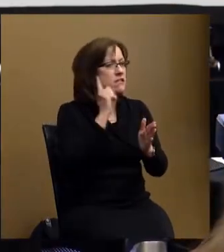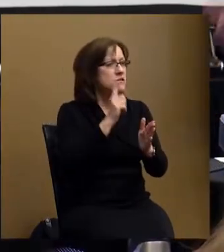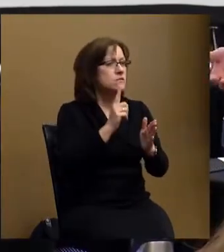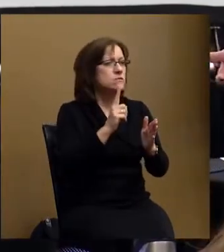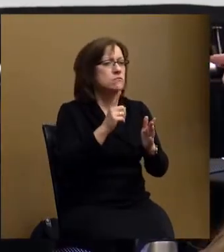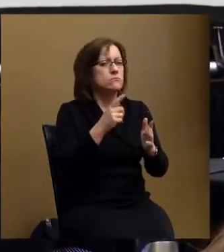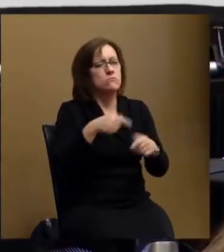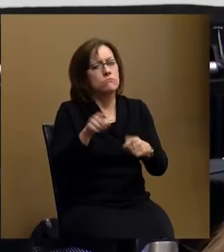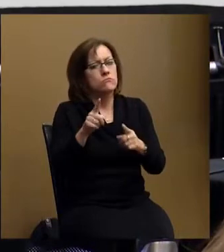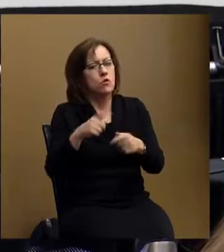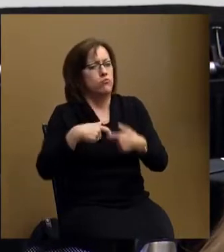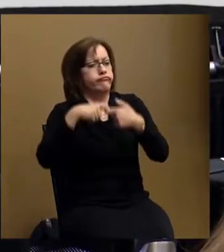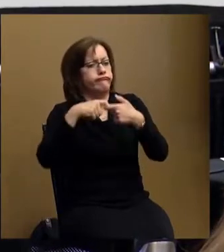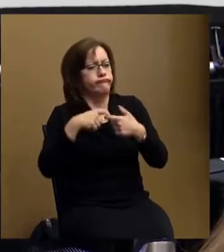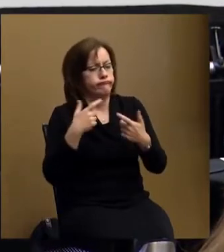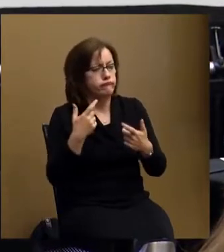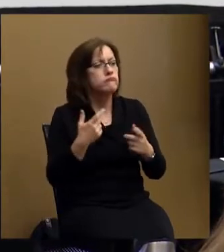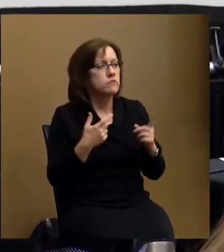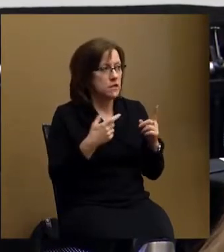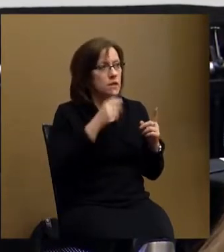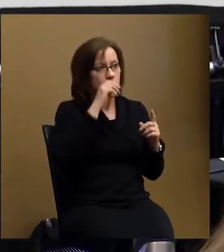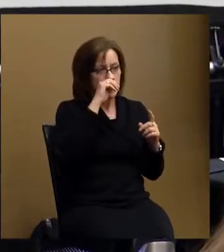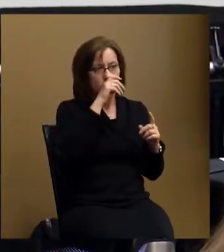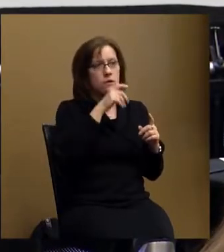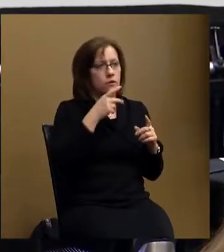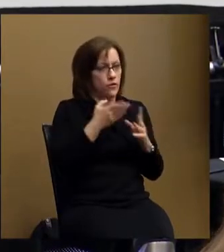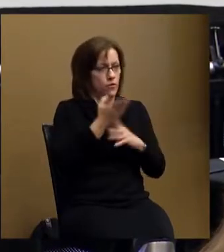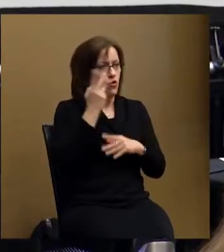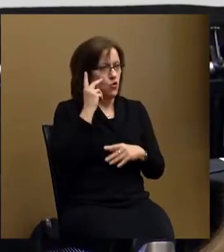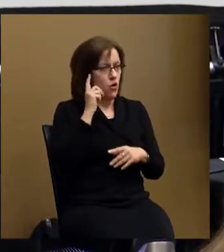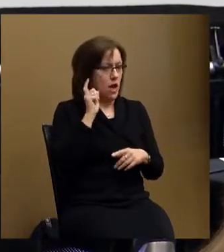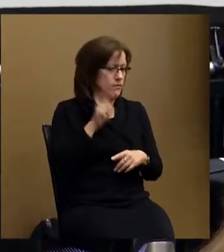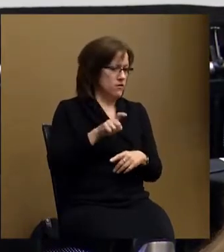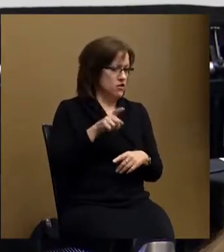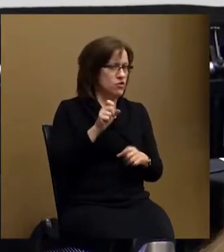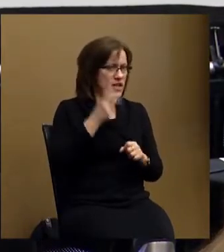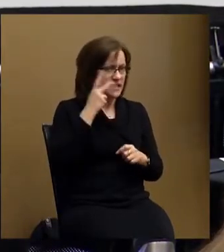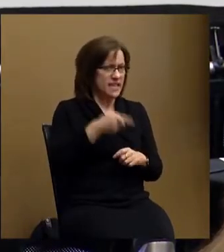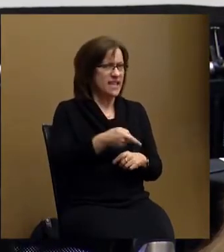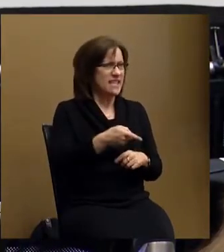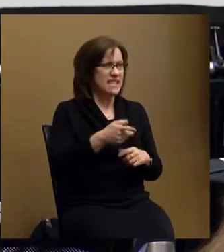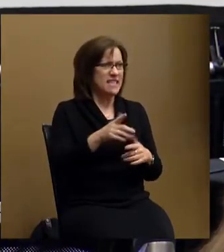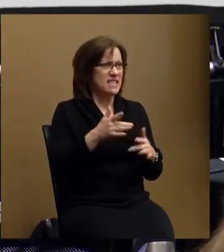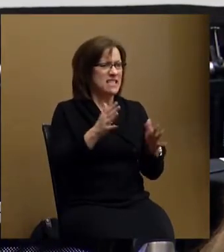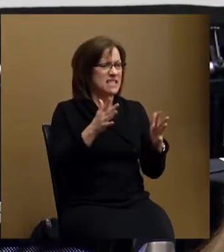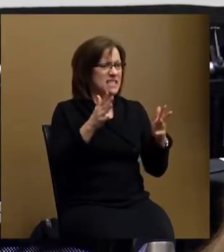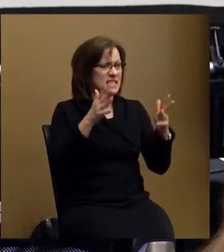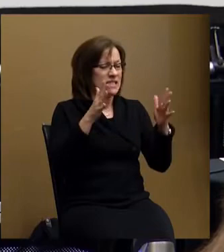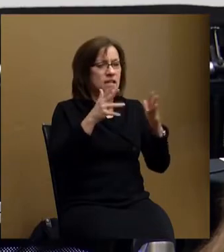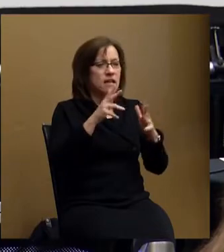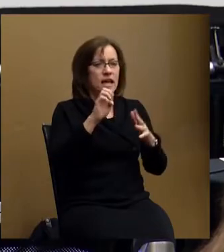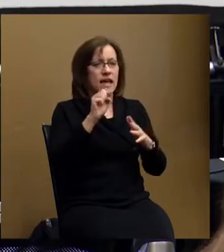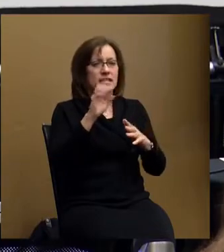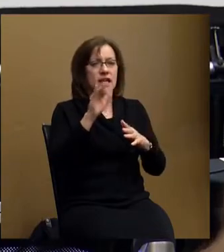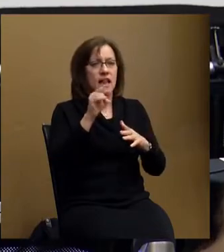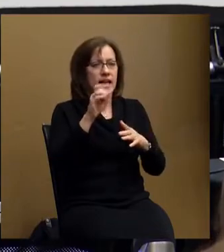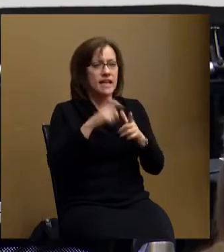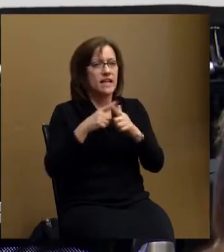schedule automatically. However, through observation, you can see when she's starting to escalate, and then you intervene.